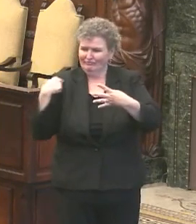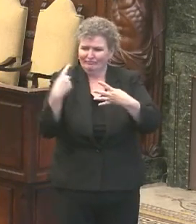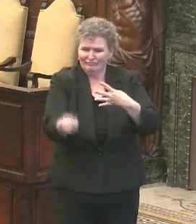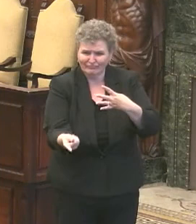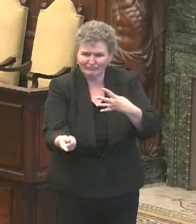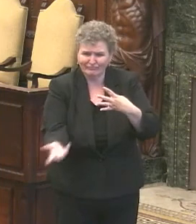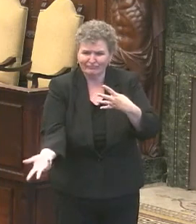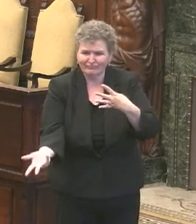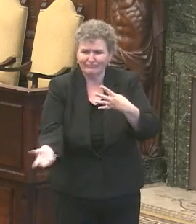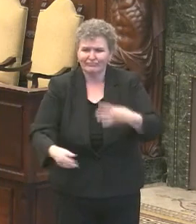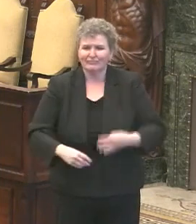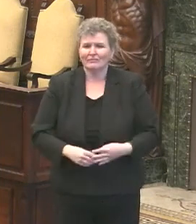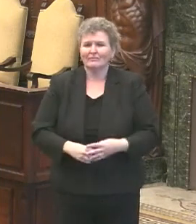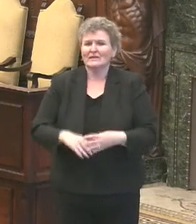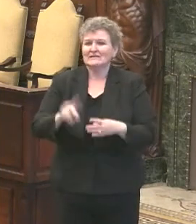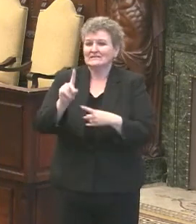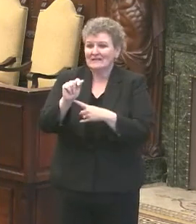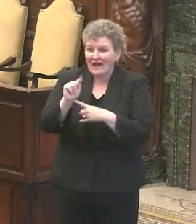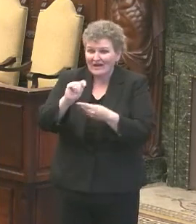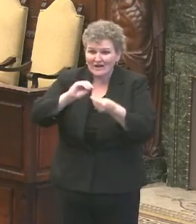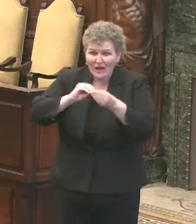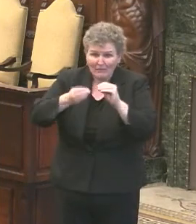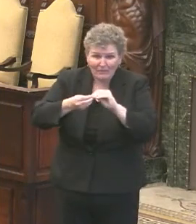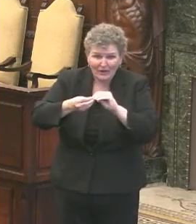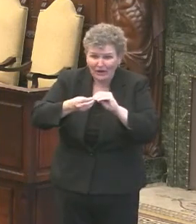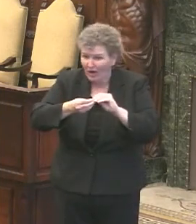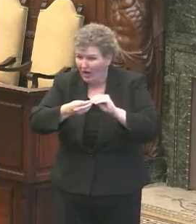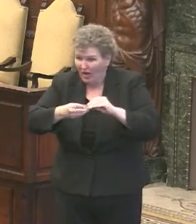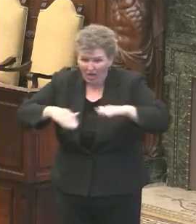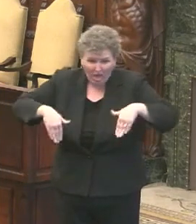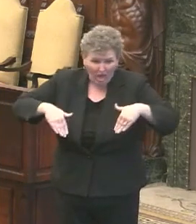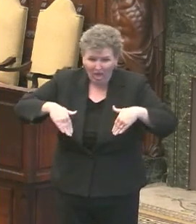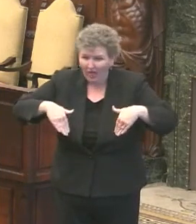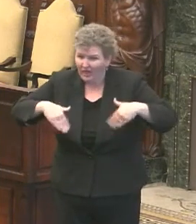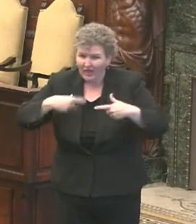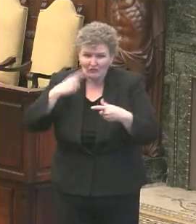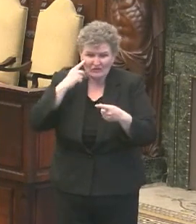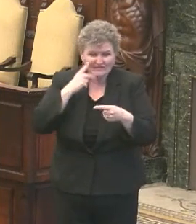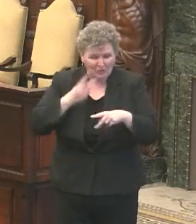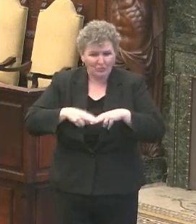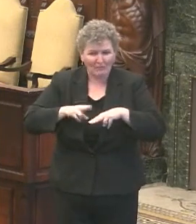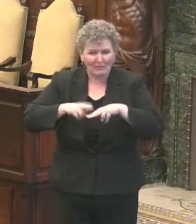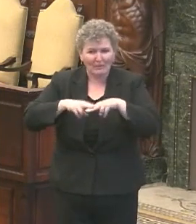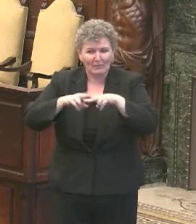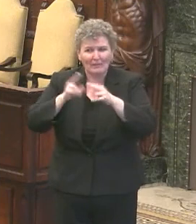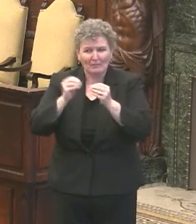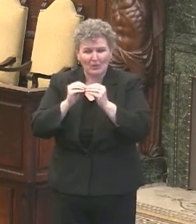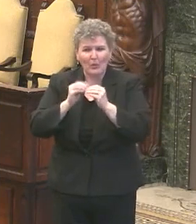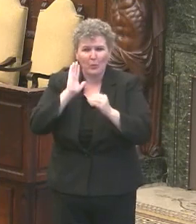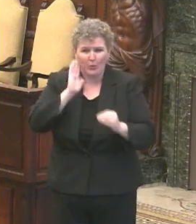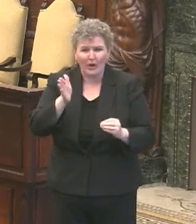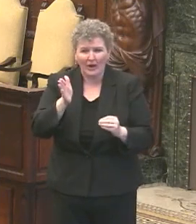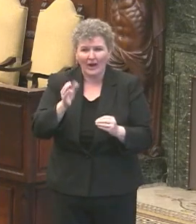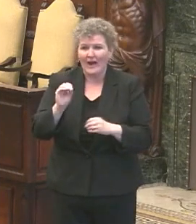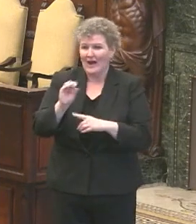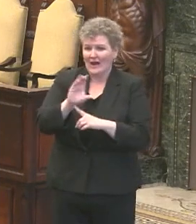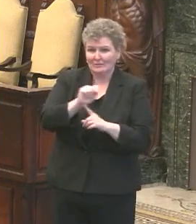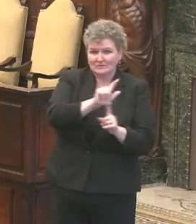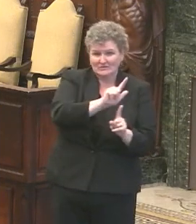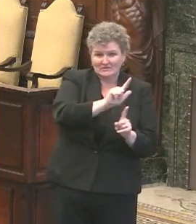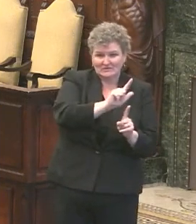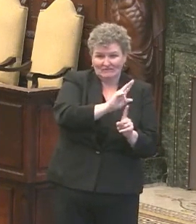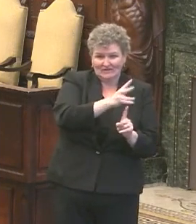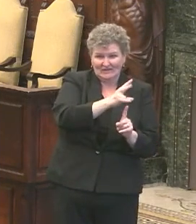and that number will even increase beyond that. Now, for the previous week that ended on October 17th, we averaged 205 cases per